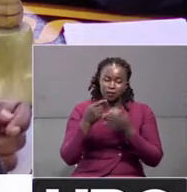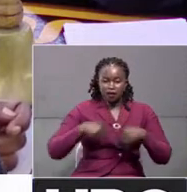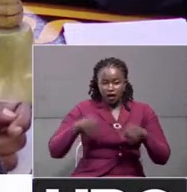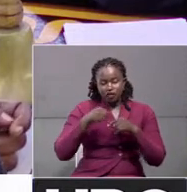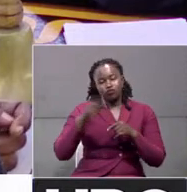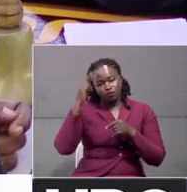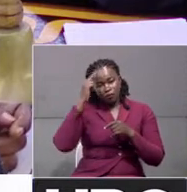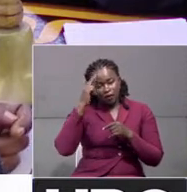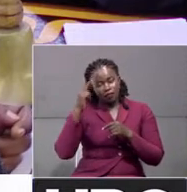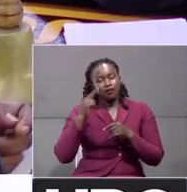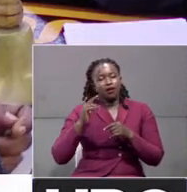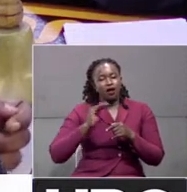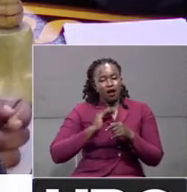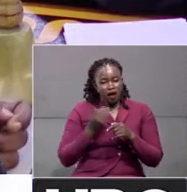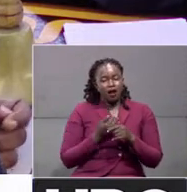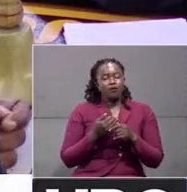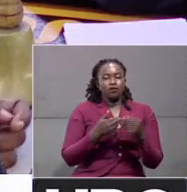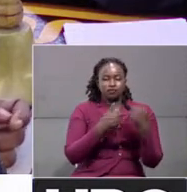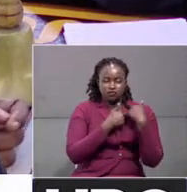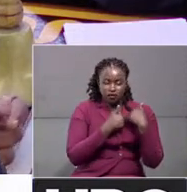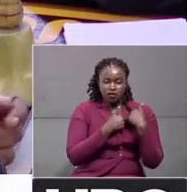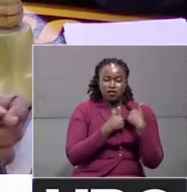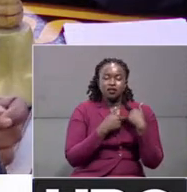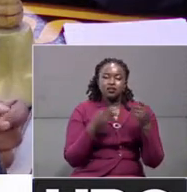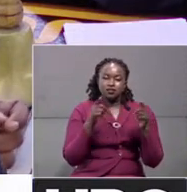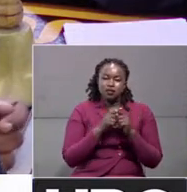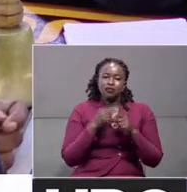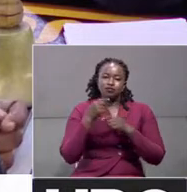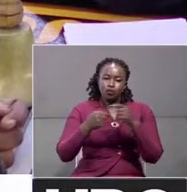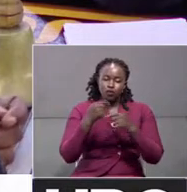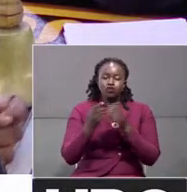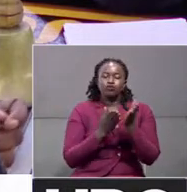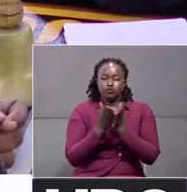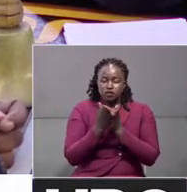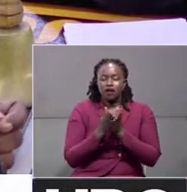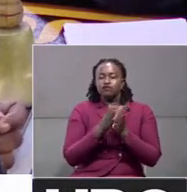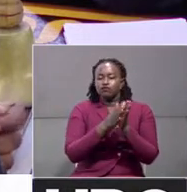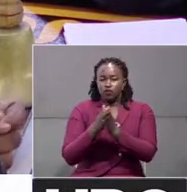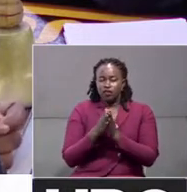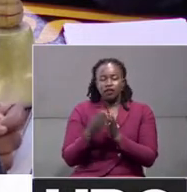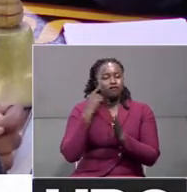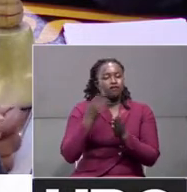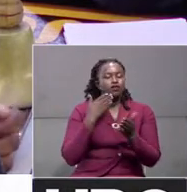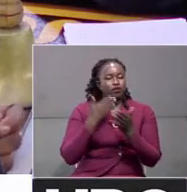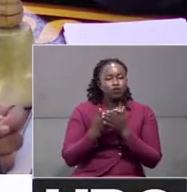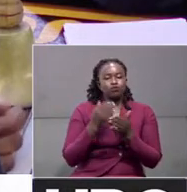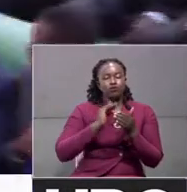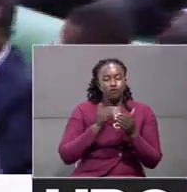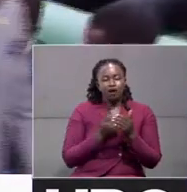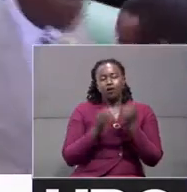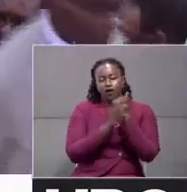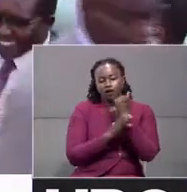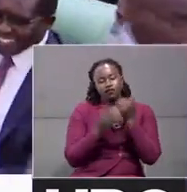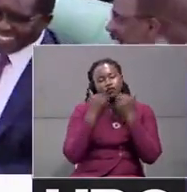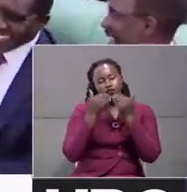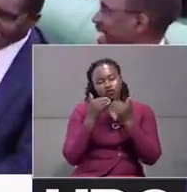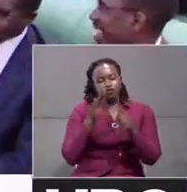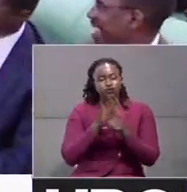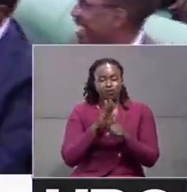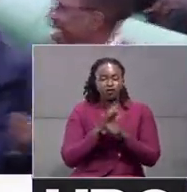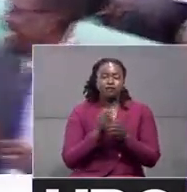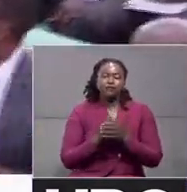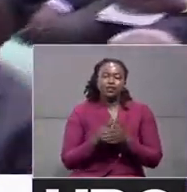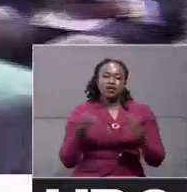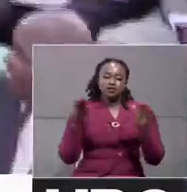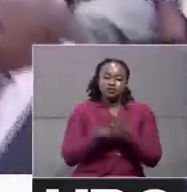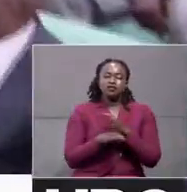us of our duties on both sides of the house to continue to serve and serve together for the good of our country. Thank you very much and God. The Minister of State